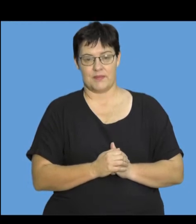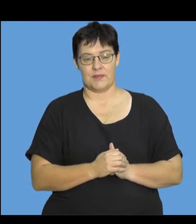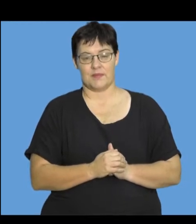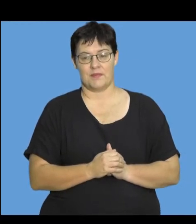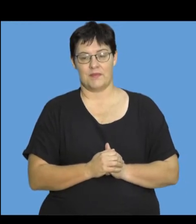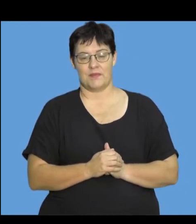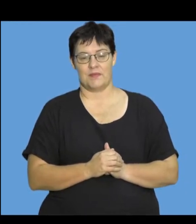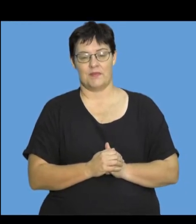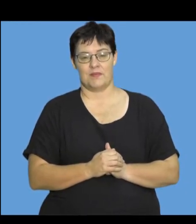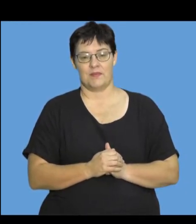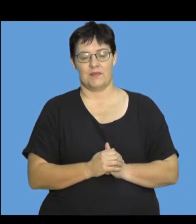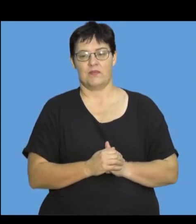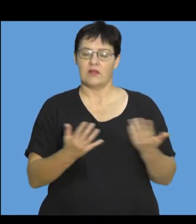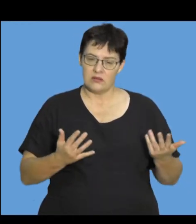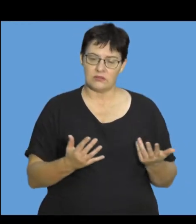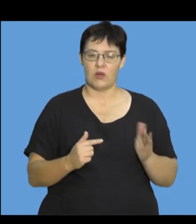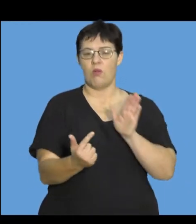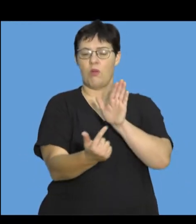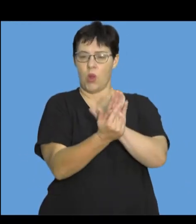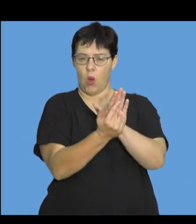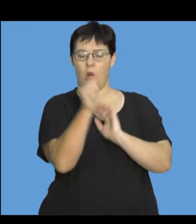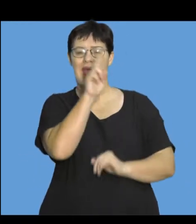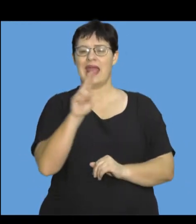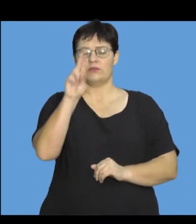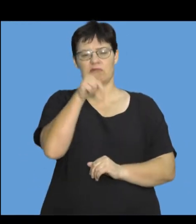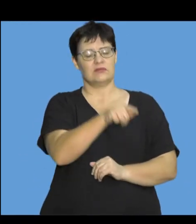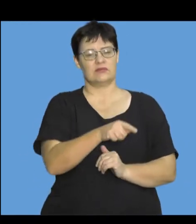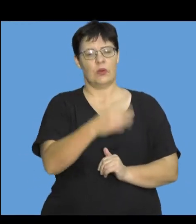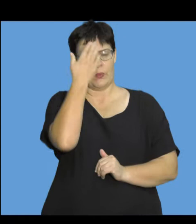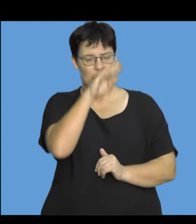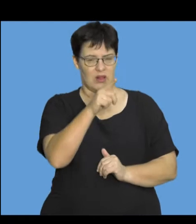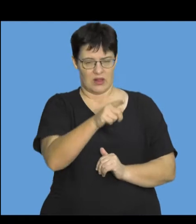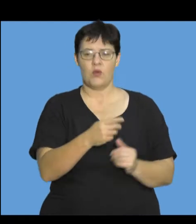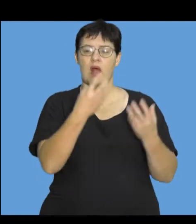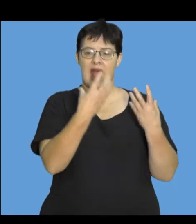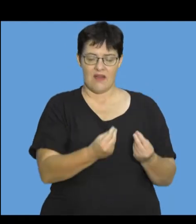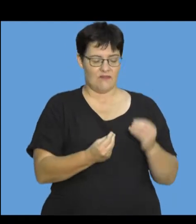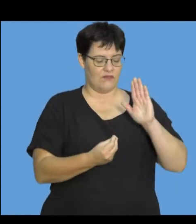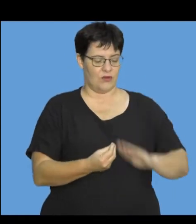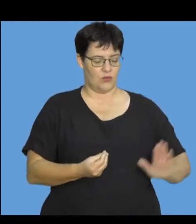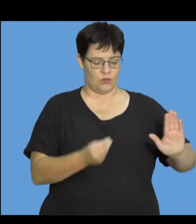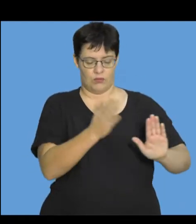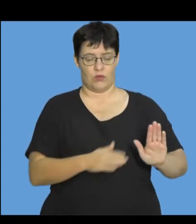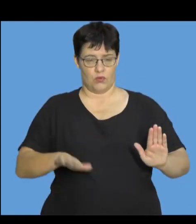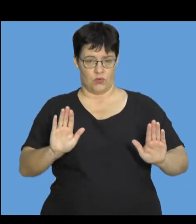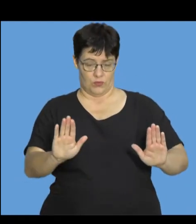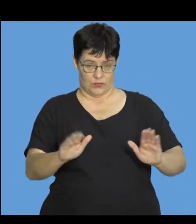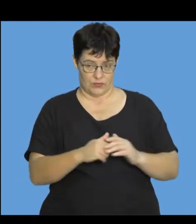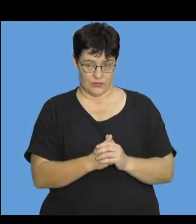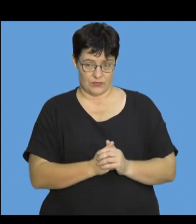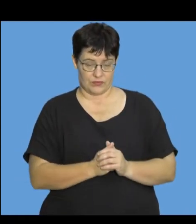Now, also, with the laws of exponents, as I said, we're going to divide them into their